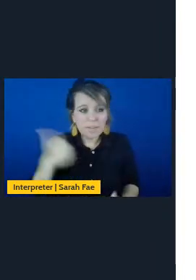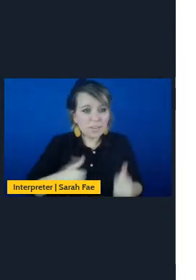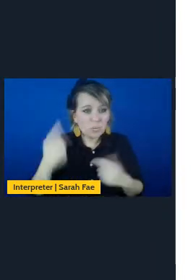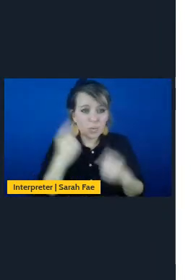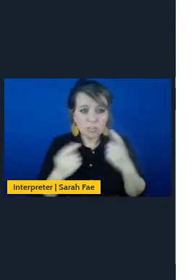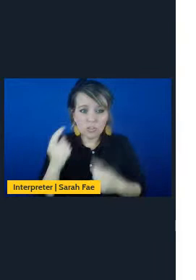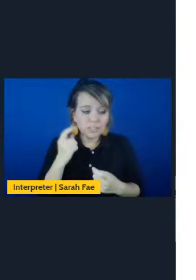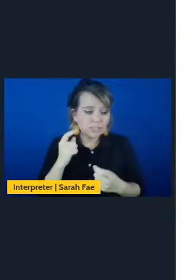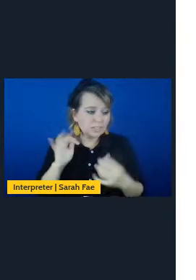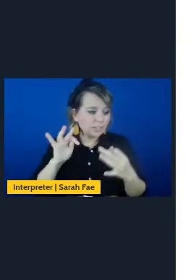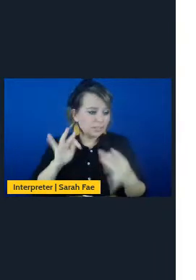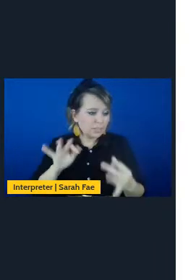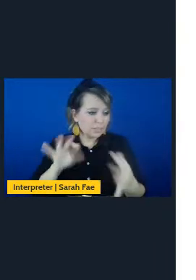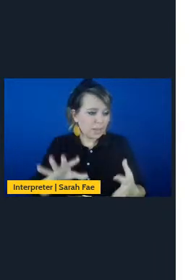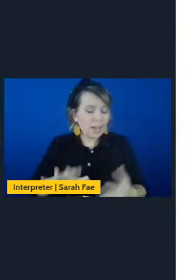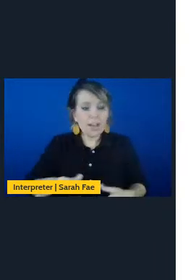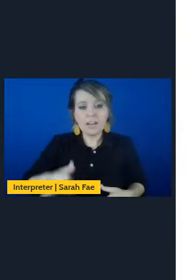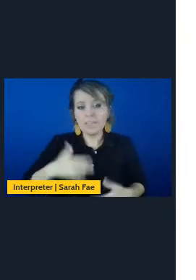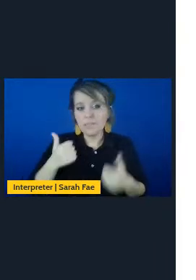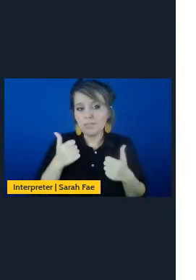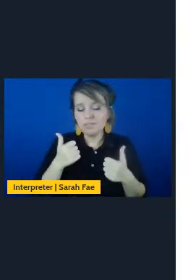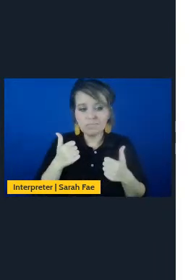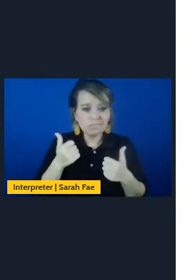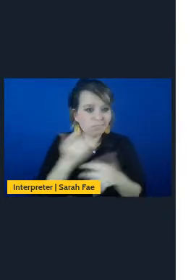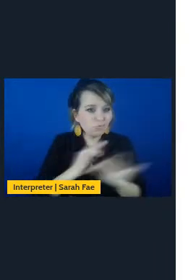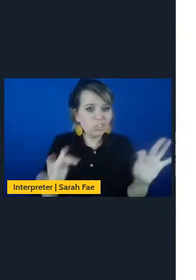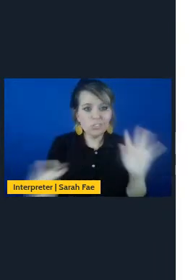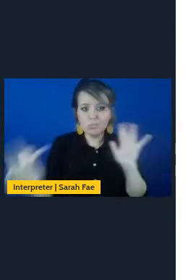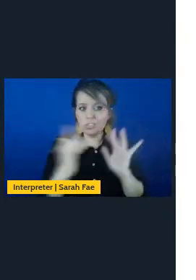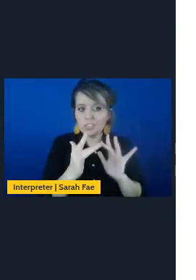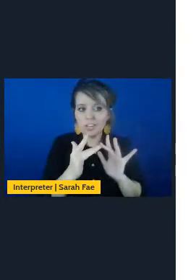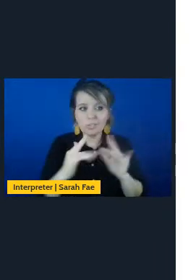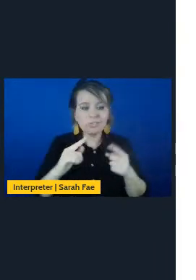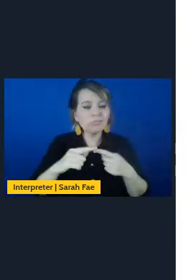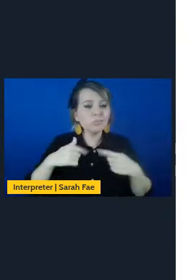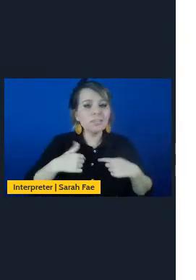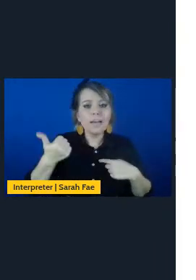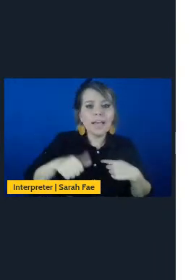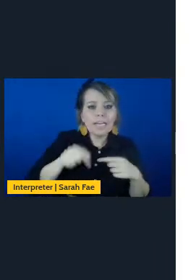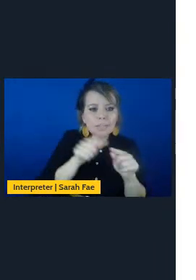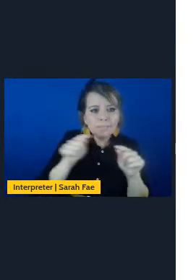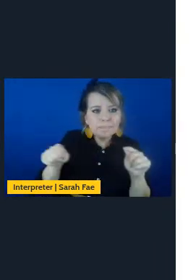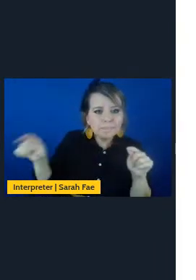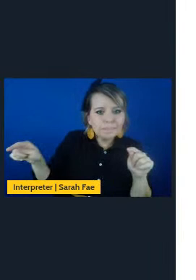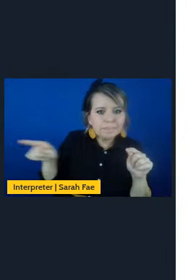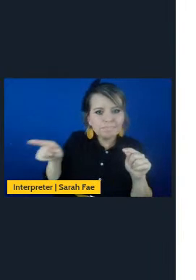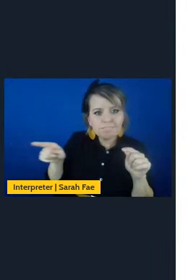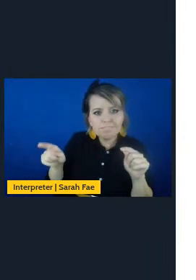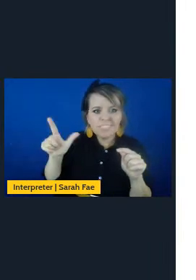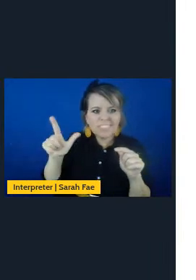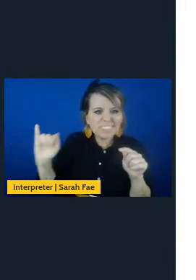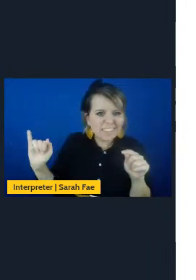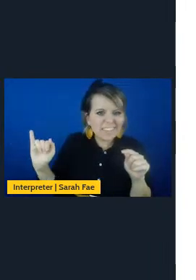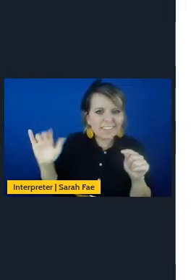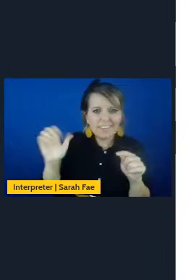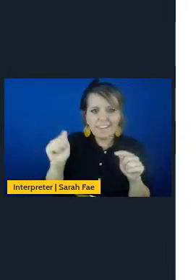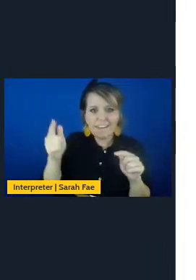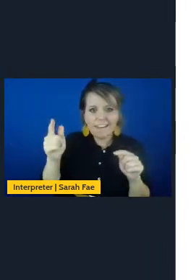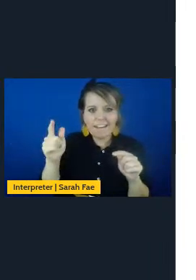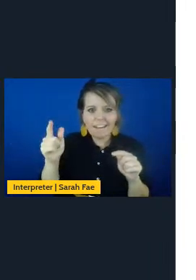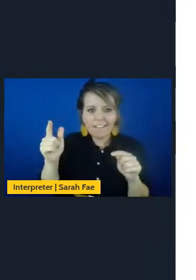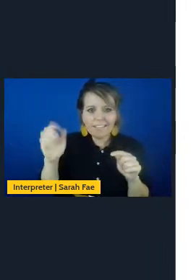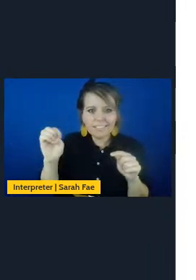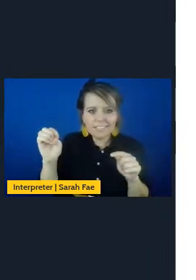or feedback, feel free to reach out to me on any of those social channels, LinkedIn, X, and GitHub,